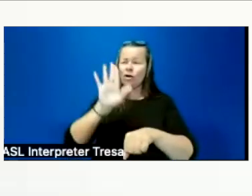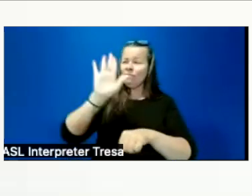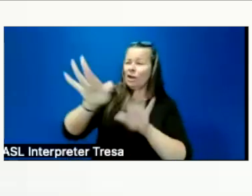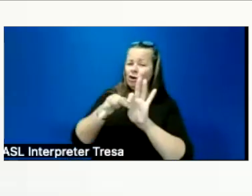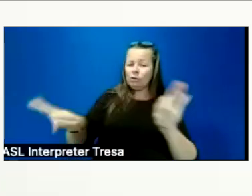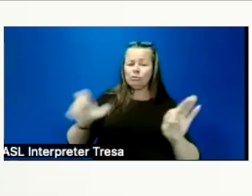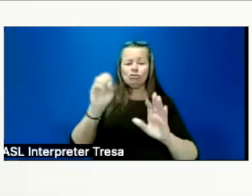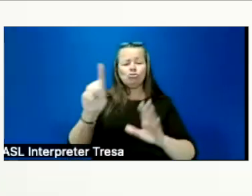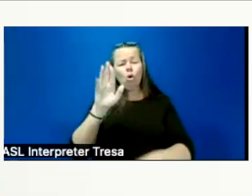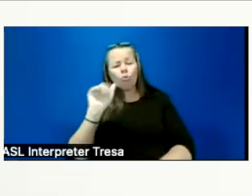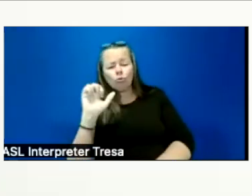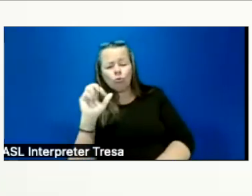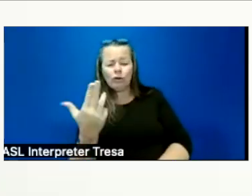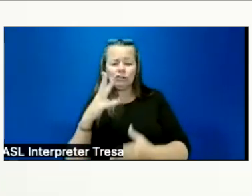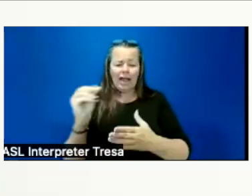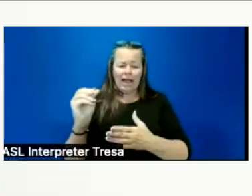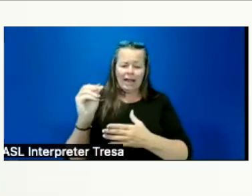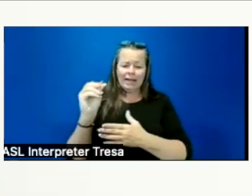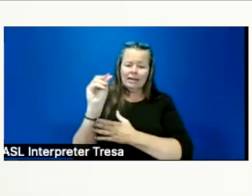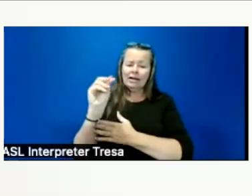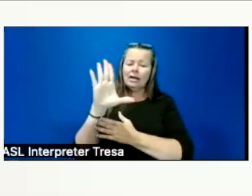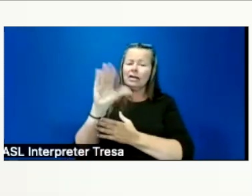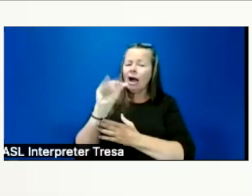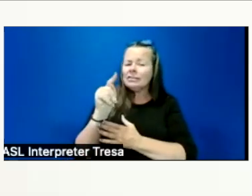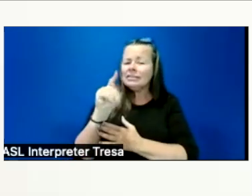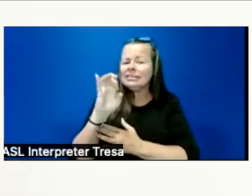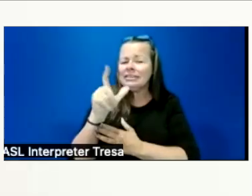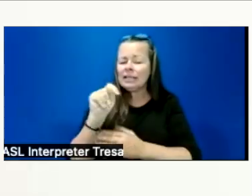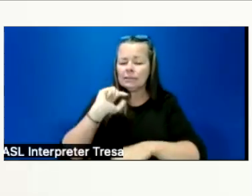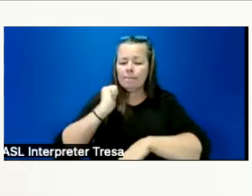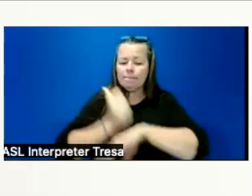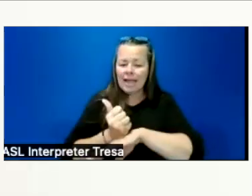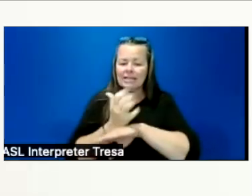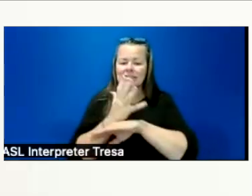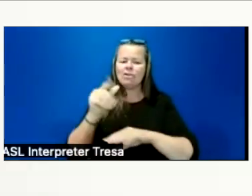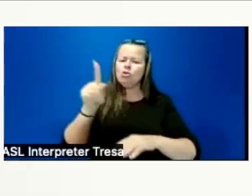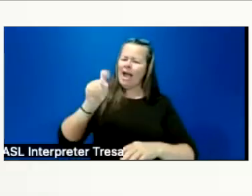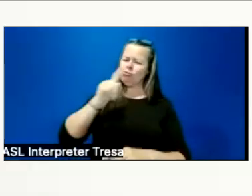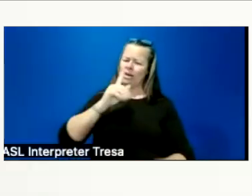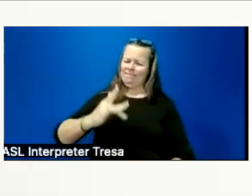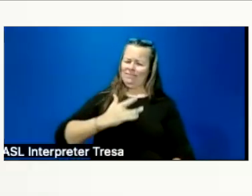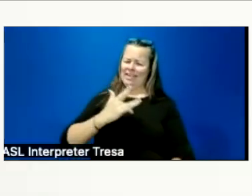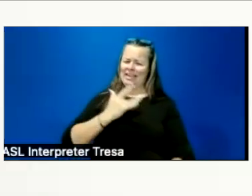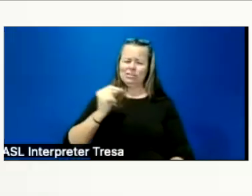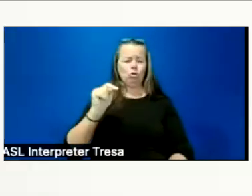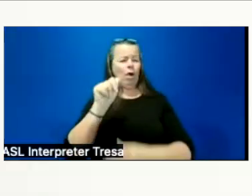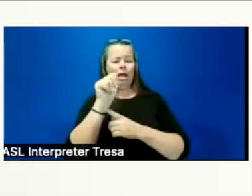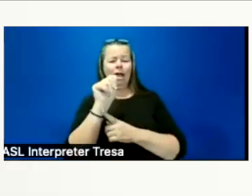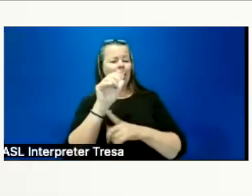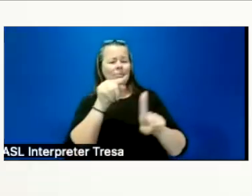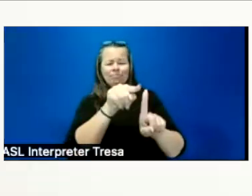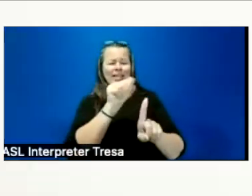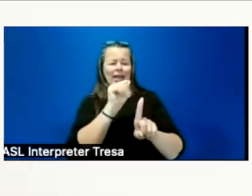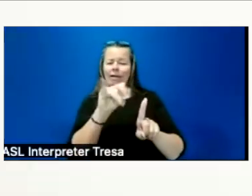based, and it's so much like it's something that you really feel that it's not there yet. It's not there